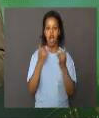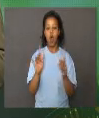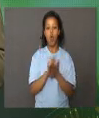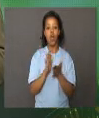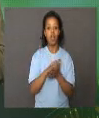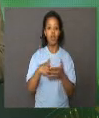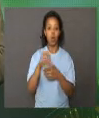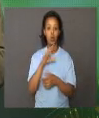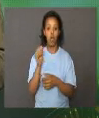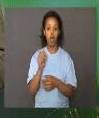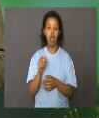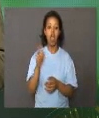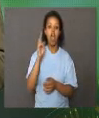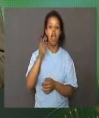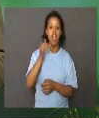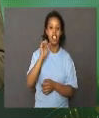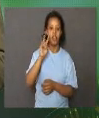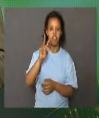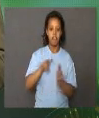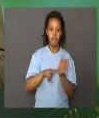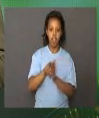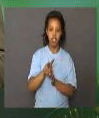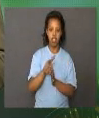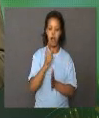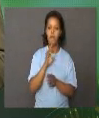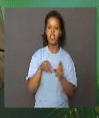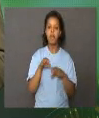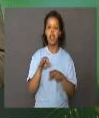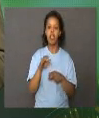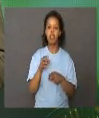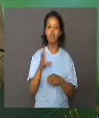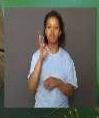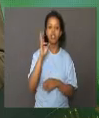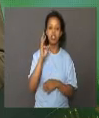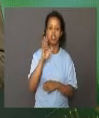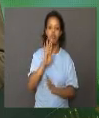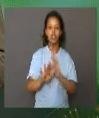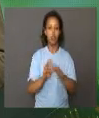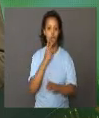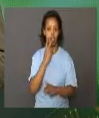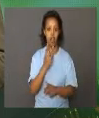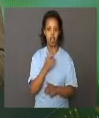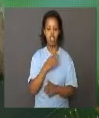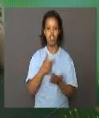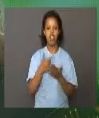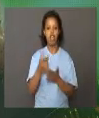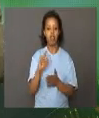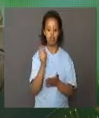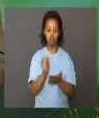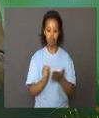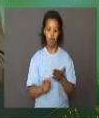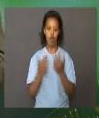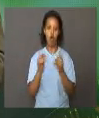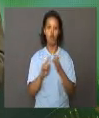paper, do your best to explain the 6 steps we just covered. You may